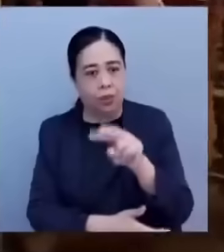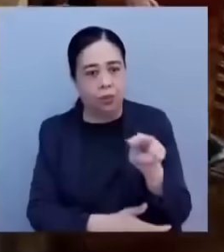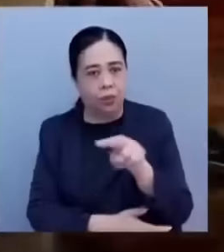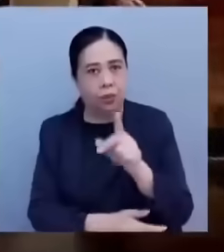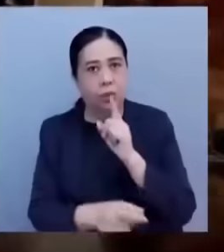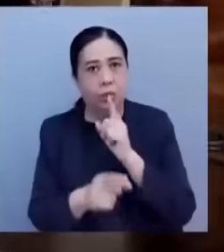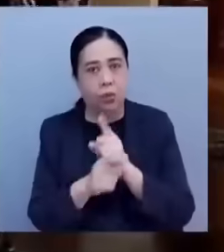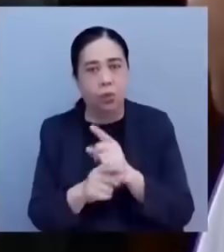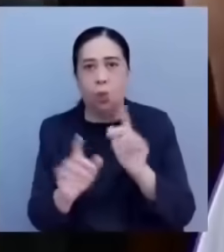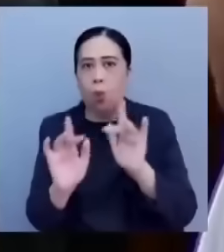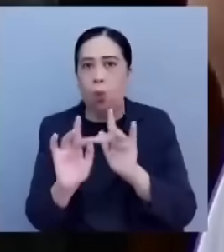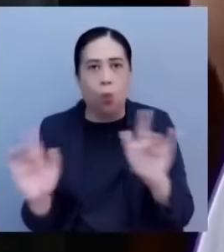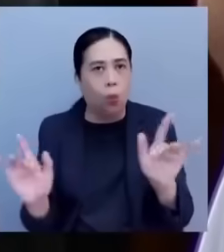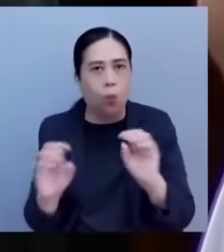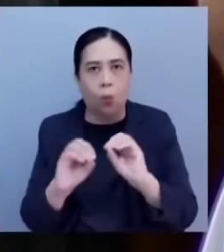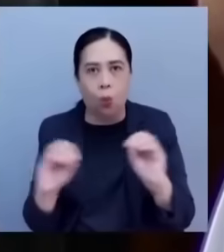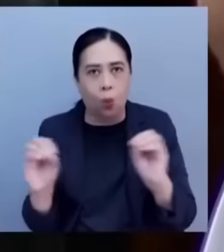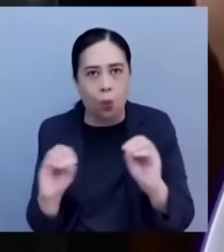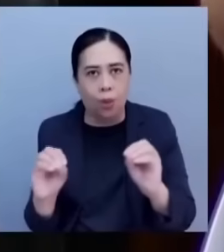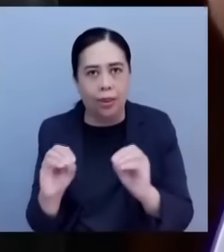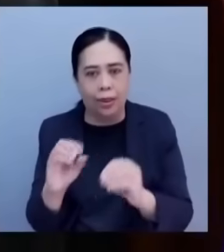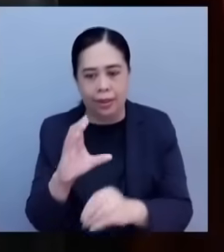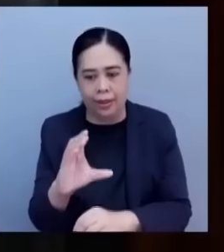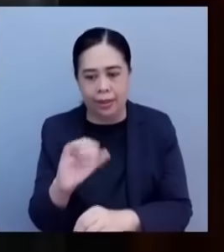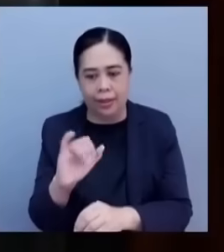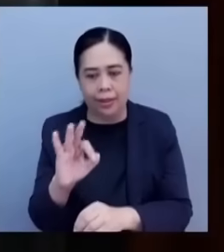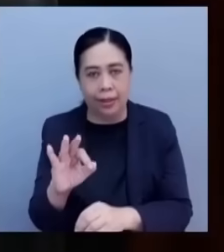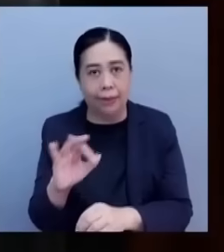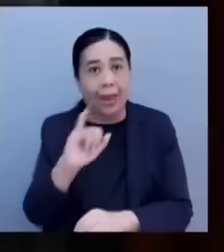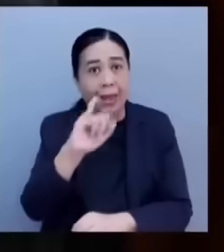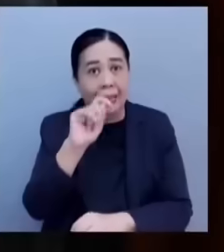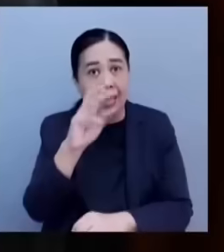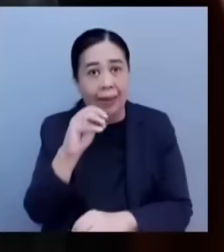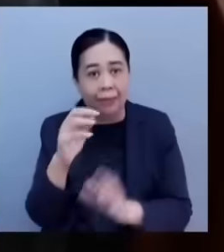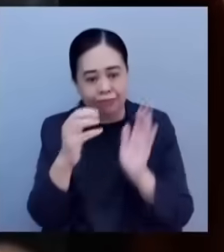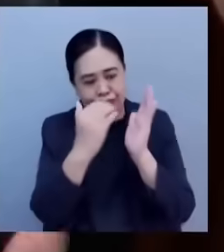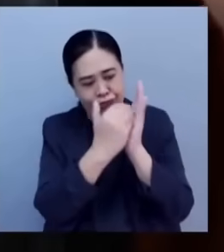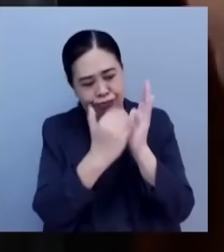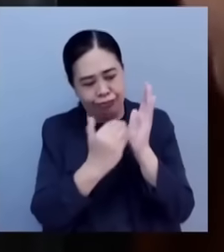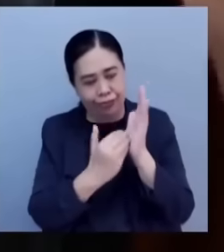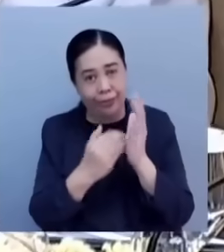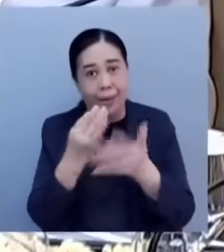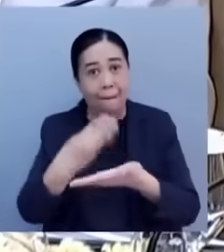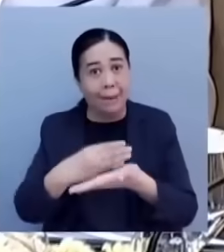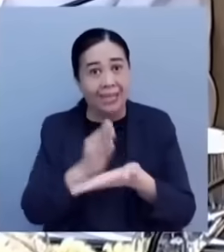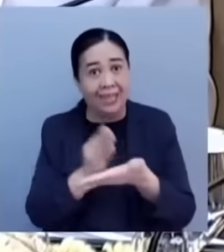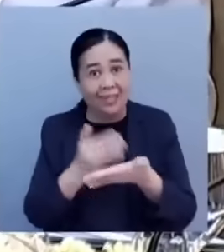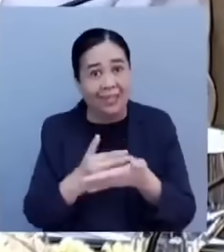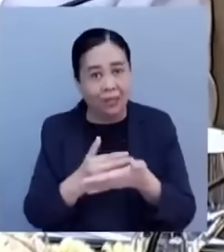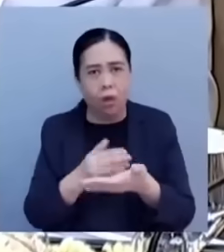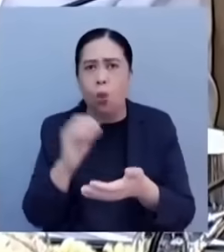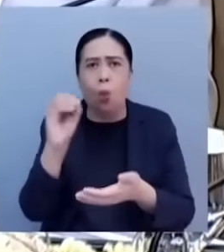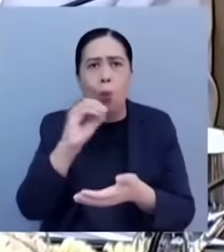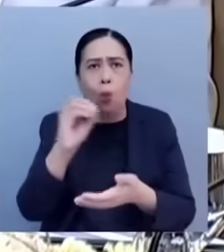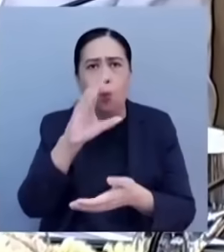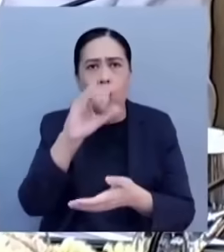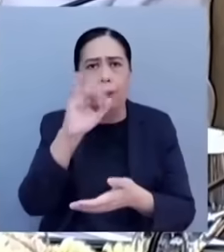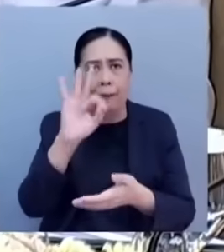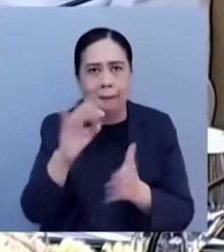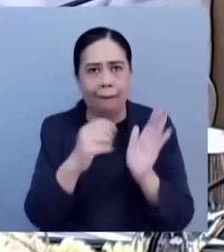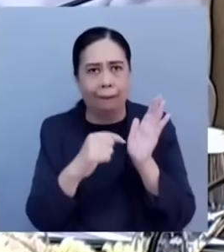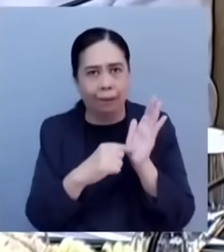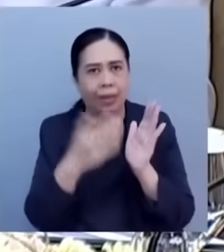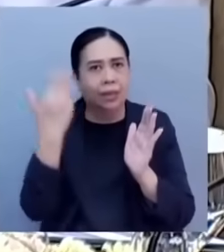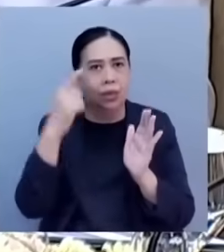was an absence of confidential of an item relating to confidential funds in the OVP budget for 2022. So